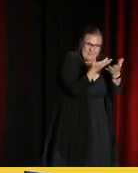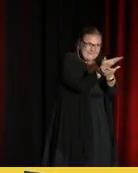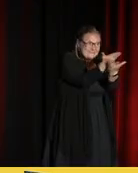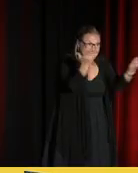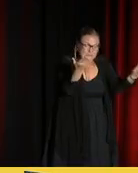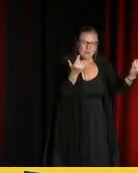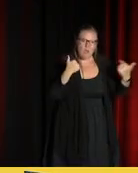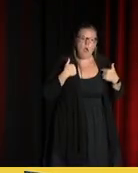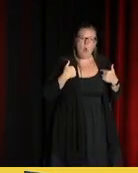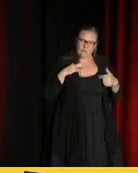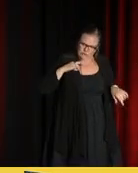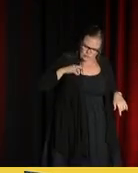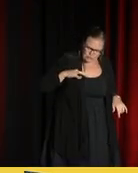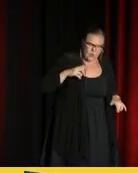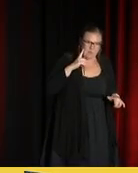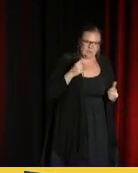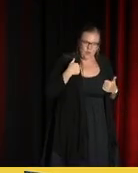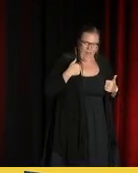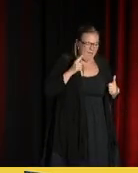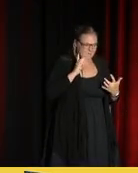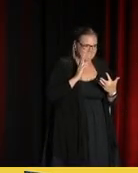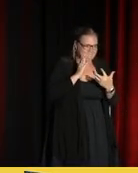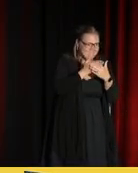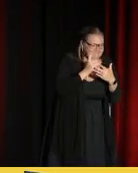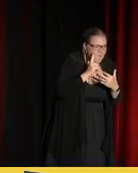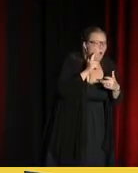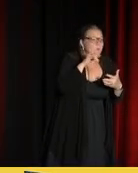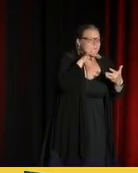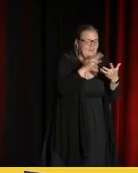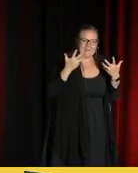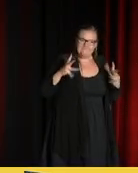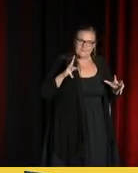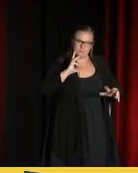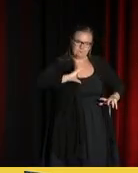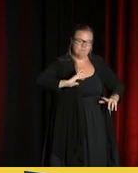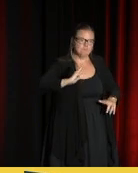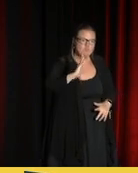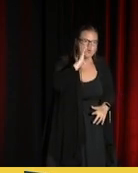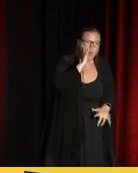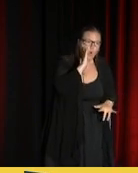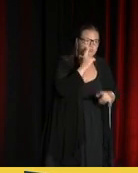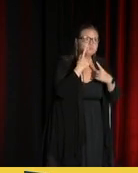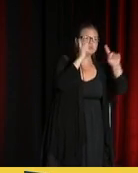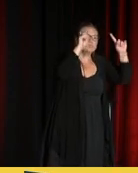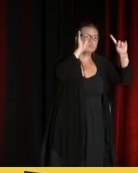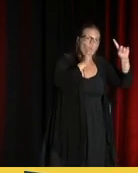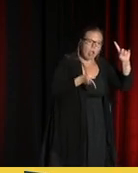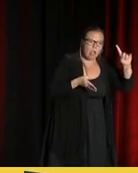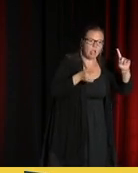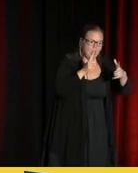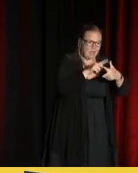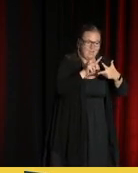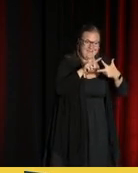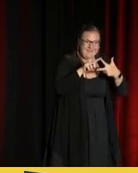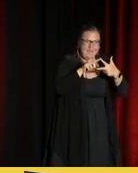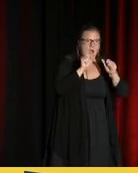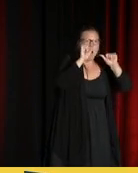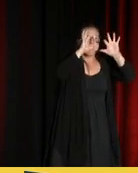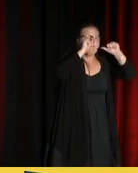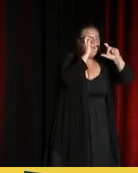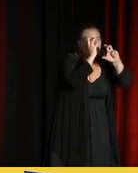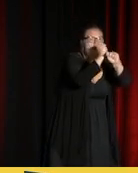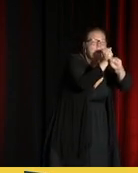room deserved interventions that have been studied. It's wonder-driven because it doesn't matter if you're